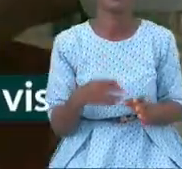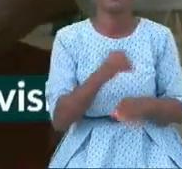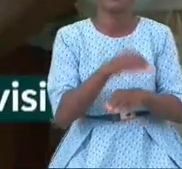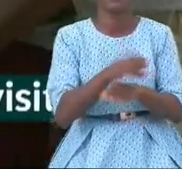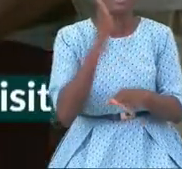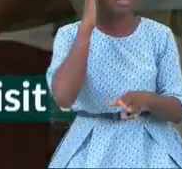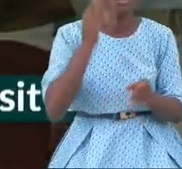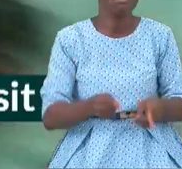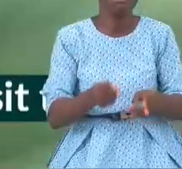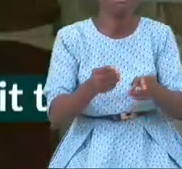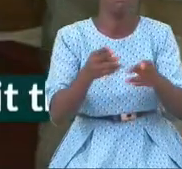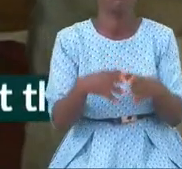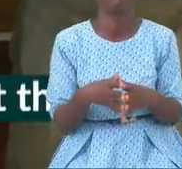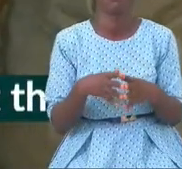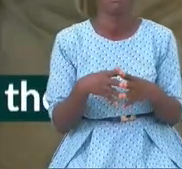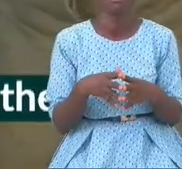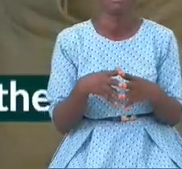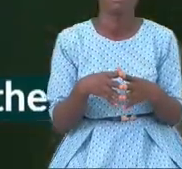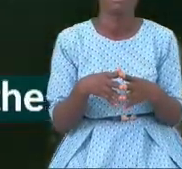Don't miss out anything.